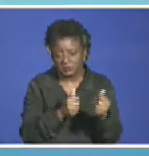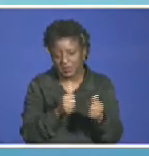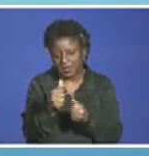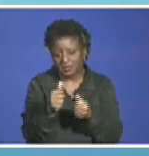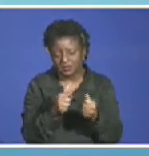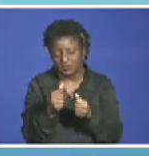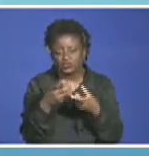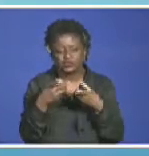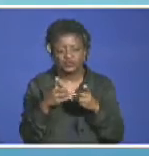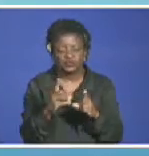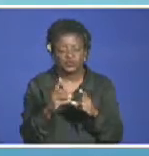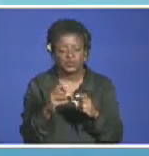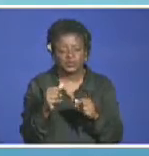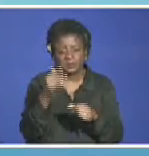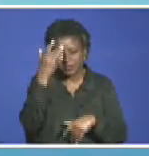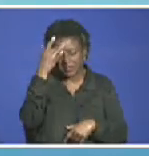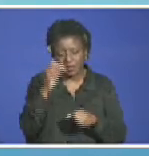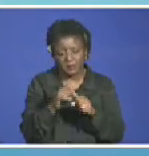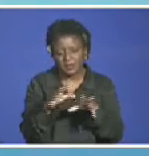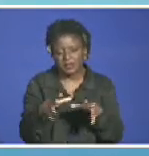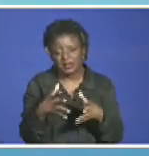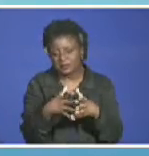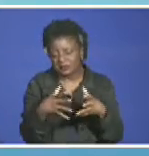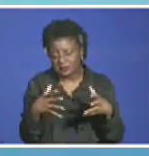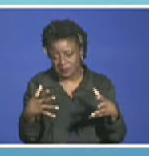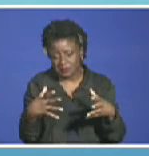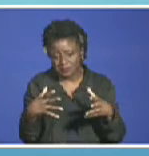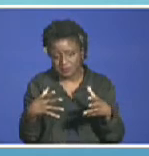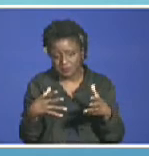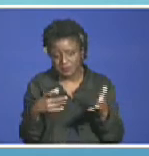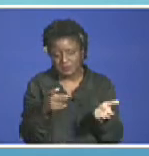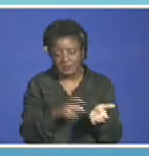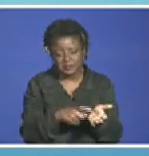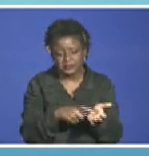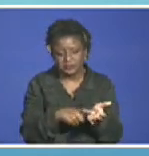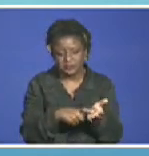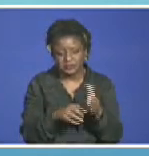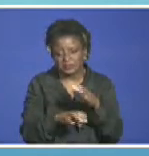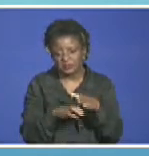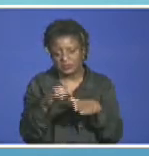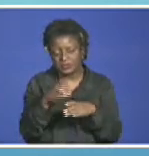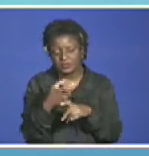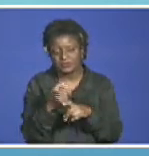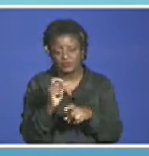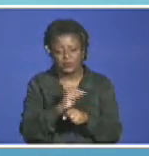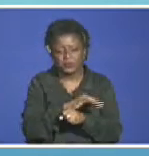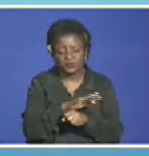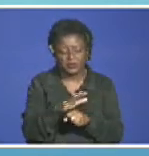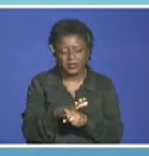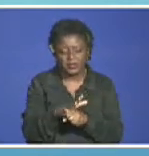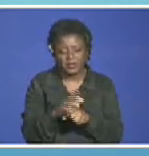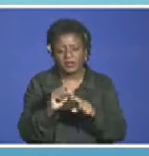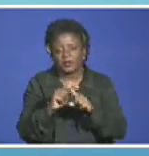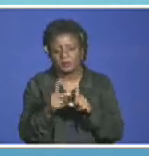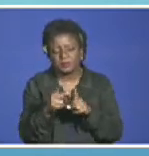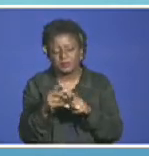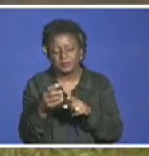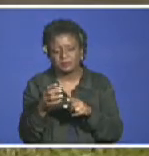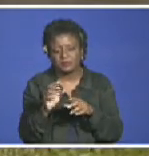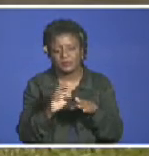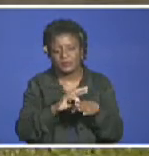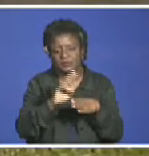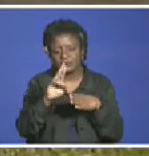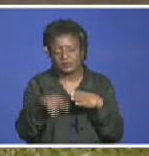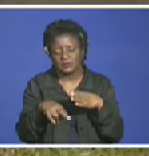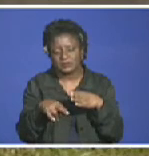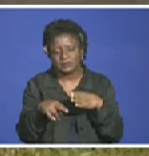Although a sizable deficit has emerged from the COVID-19 pandemic, the central bank governor indicated the outcome has almost been